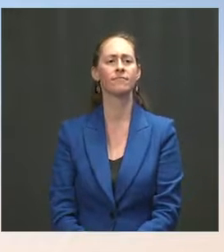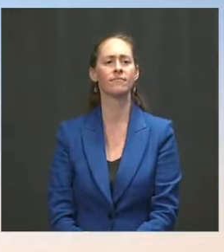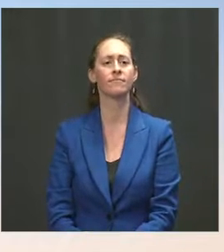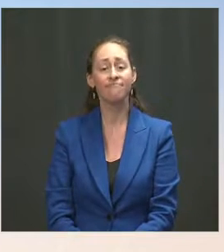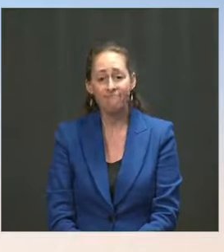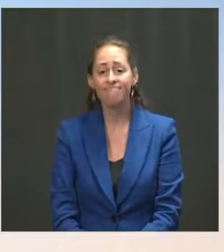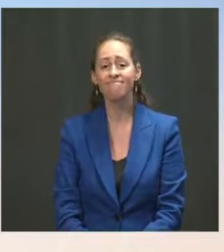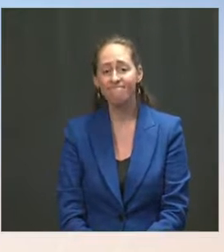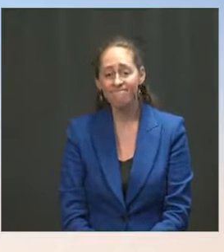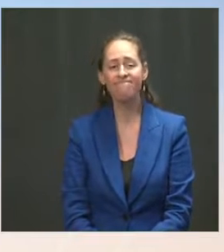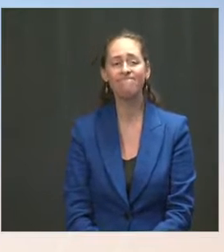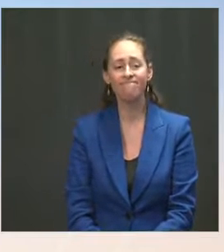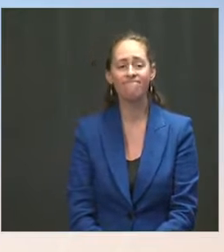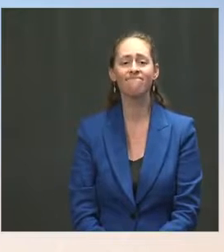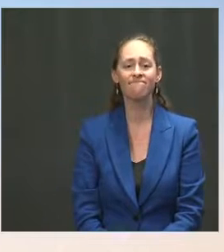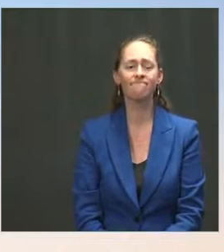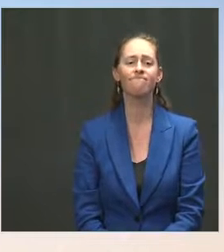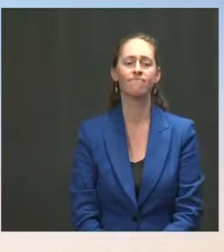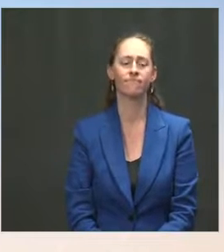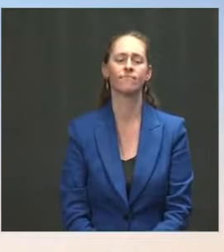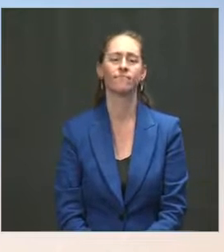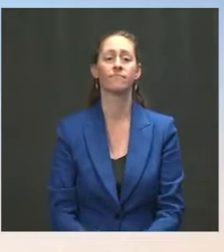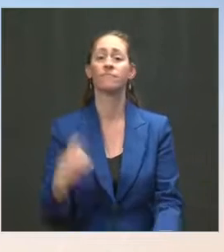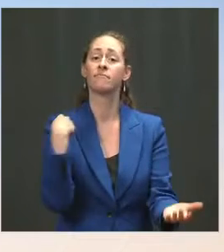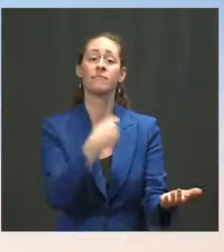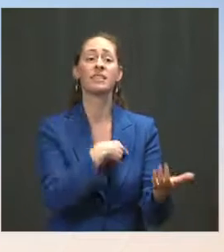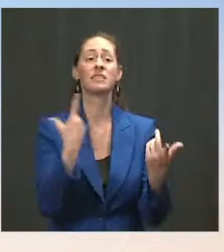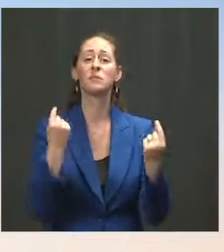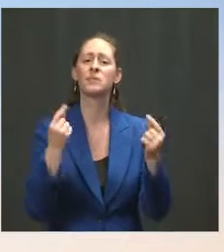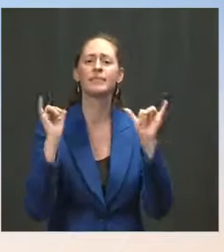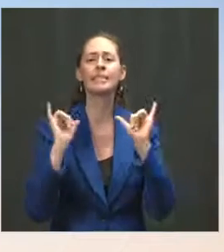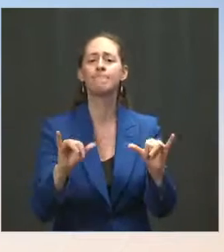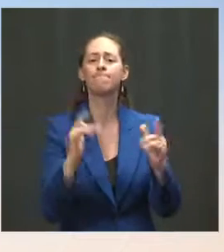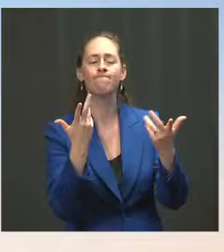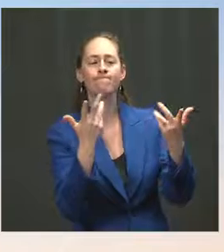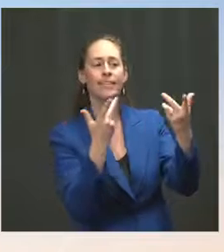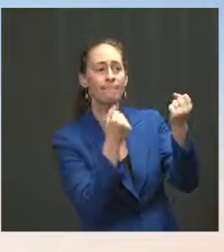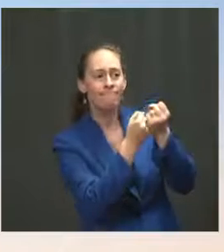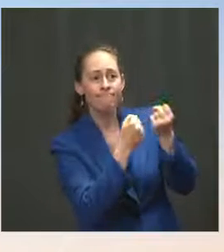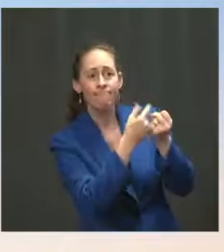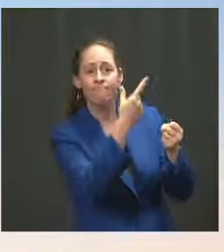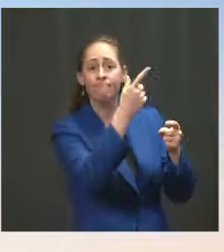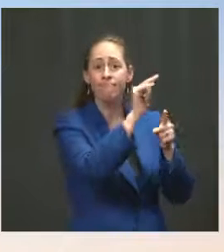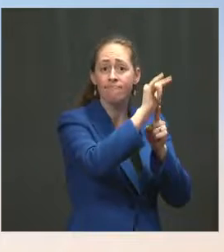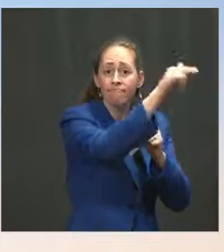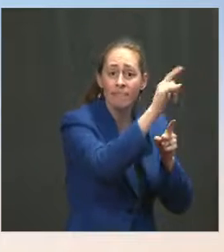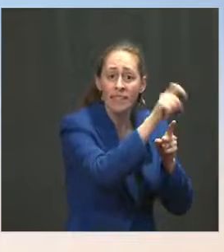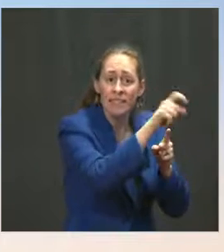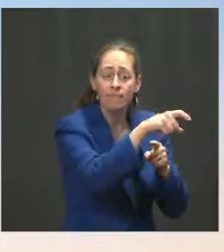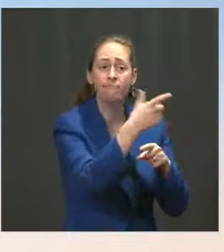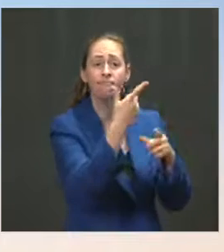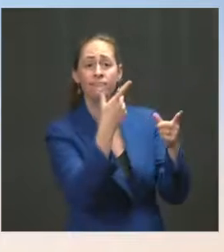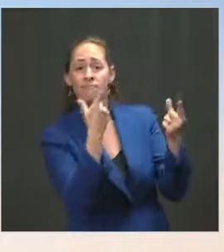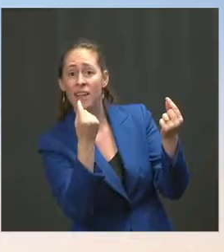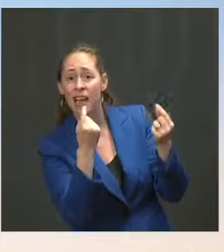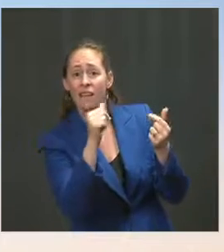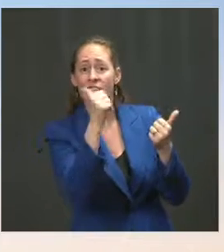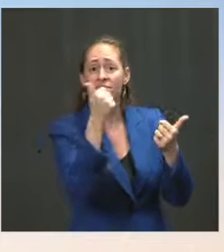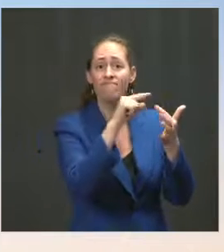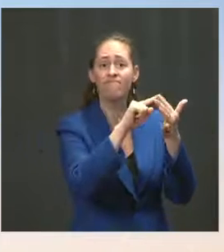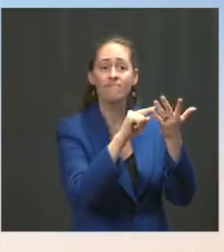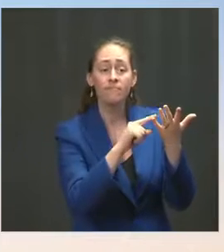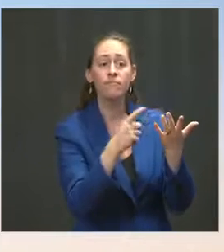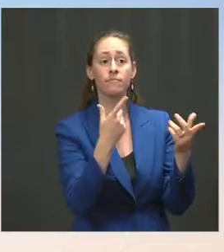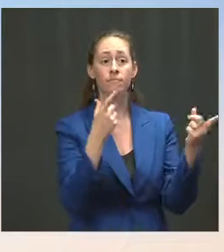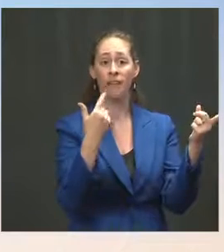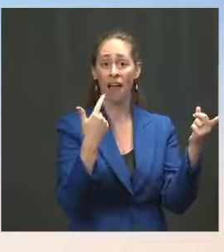to provide close air support, making sure that Air Force functions are operable. We will continue to resupply their forces with food and